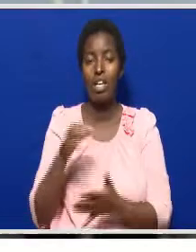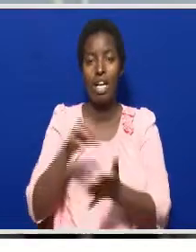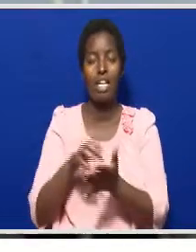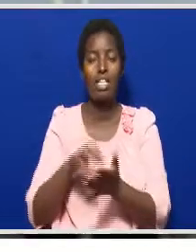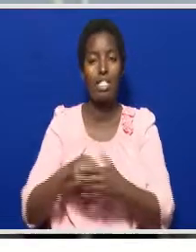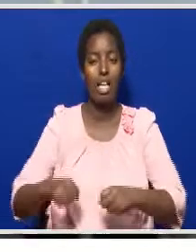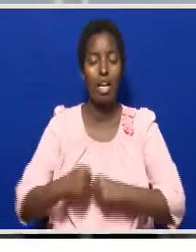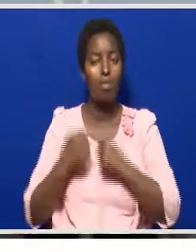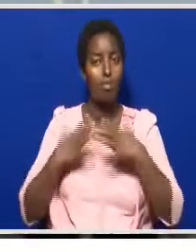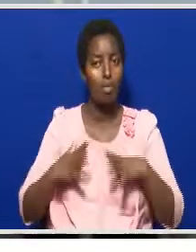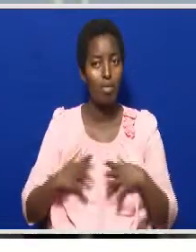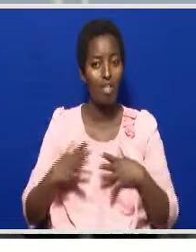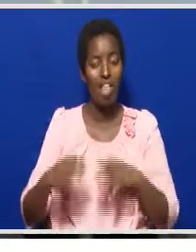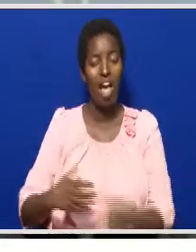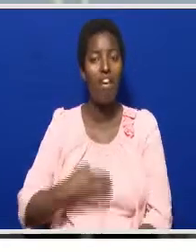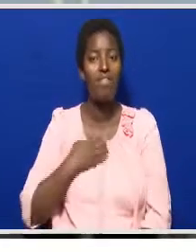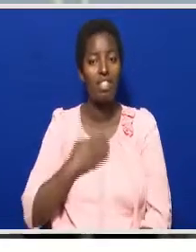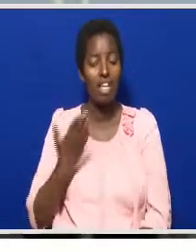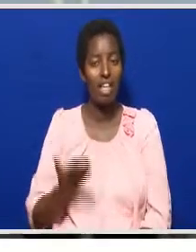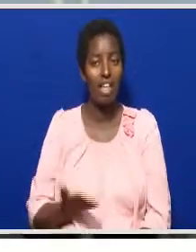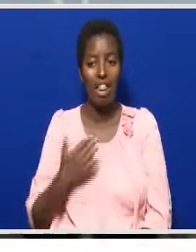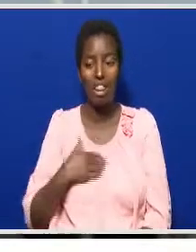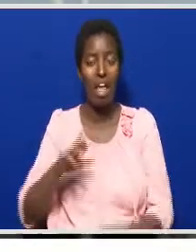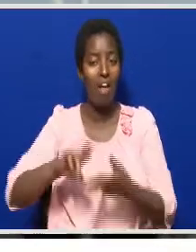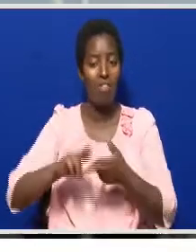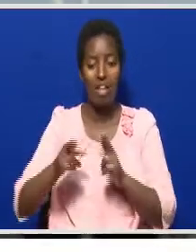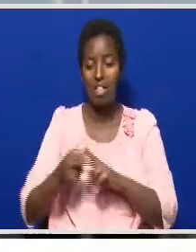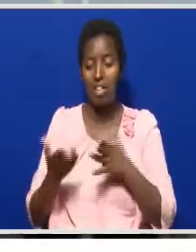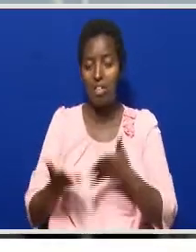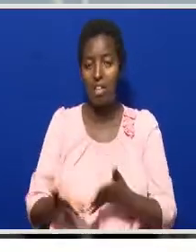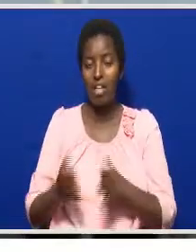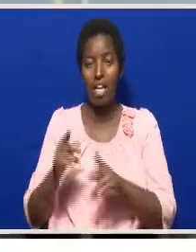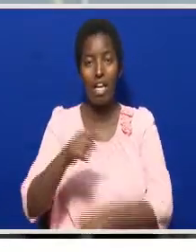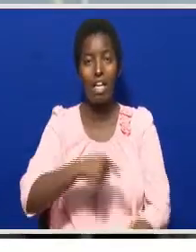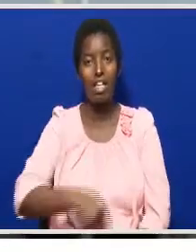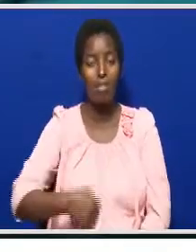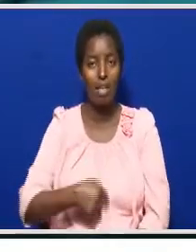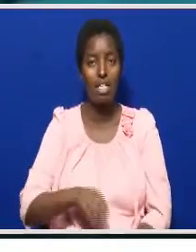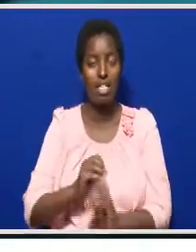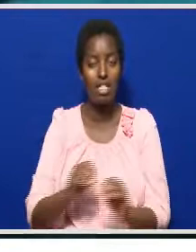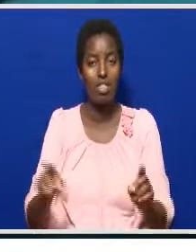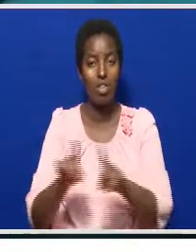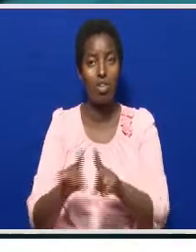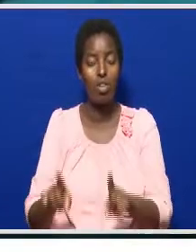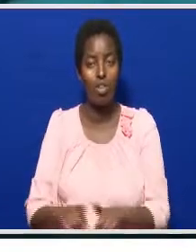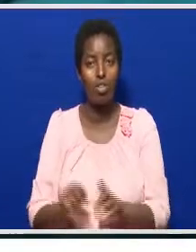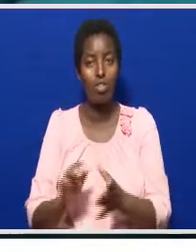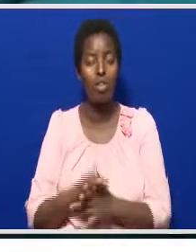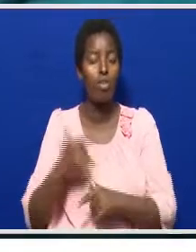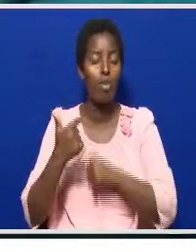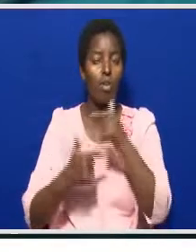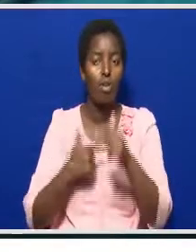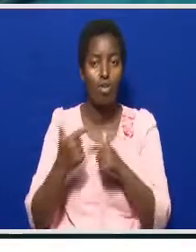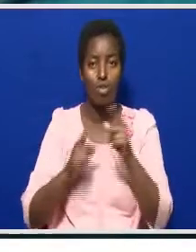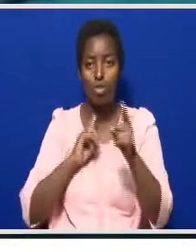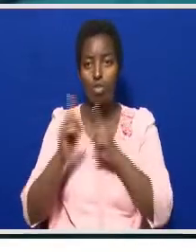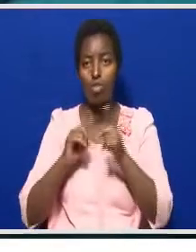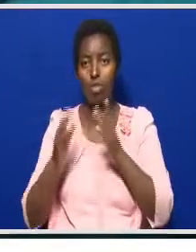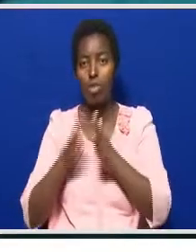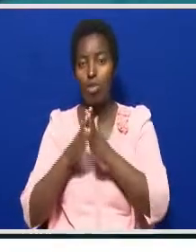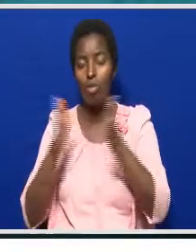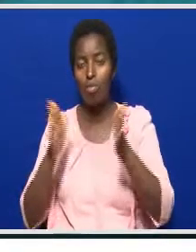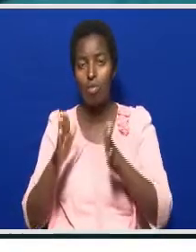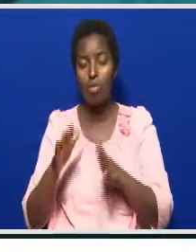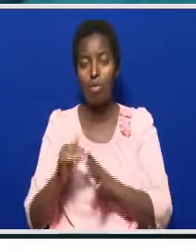limewatokea hawa watu, ni wageni, hawana relatives yoyote katika Malindi. Na pia tunaendelea kuwasiliana na